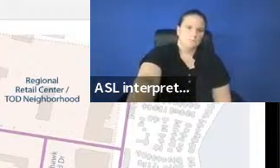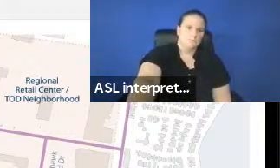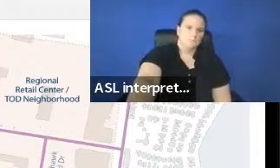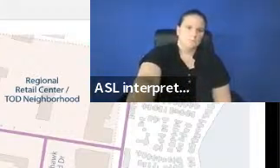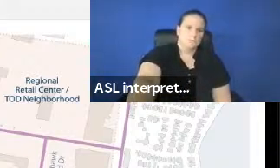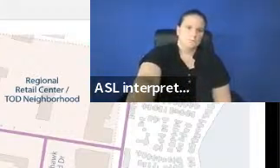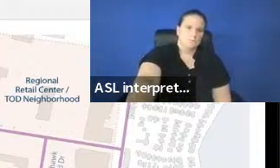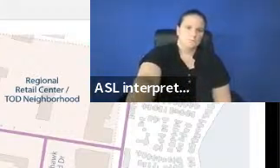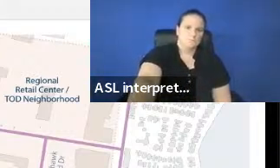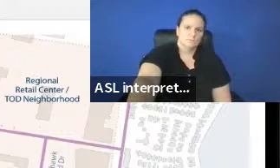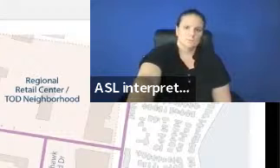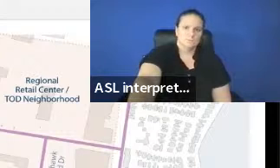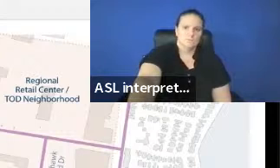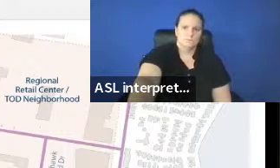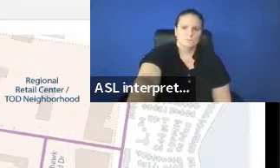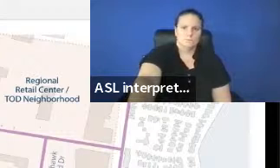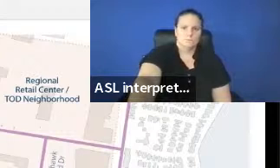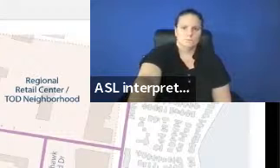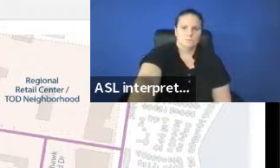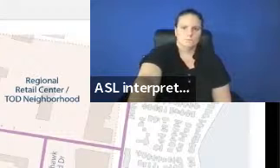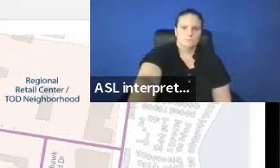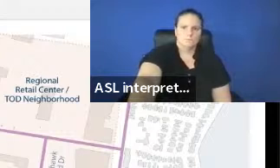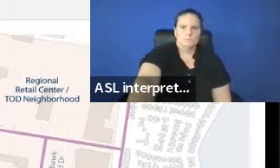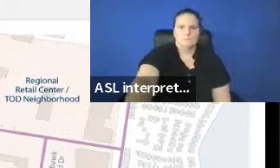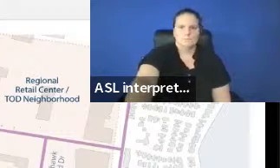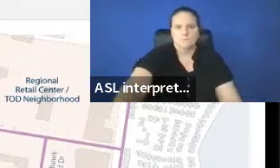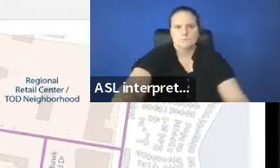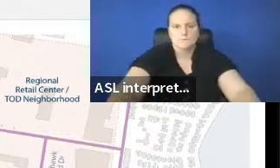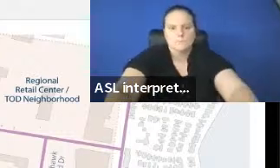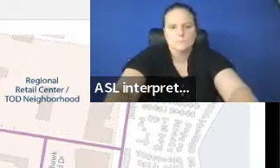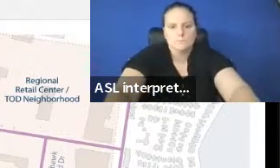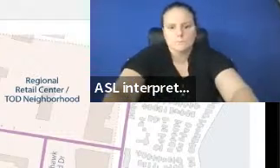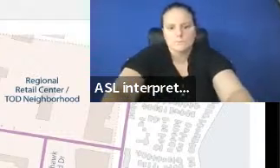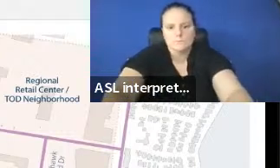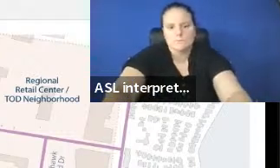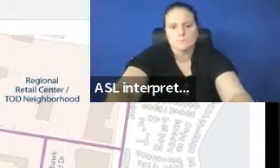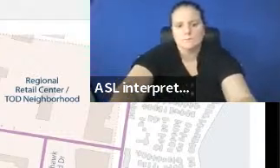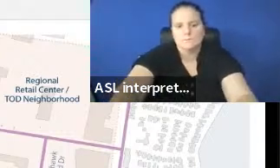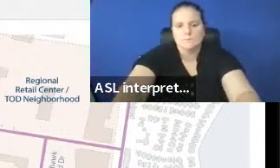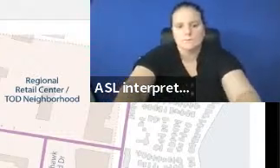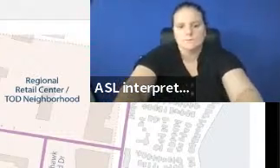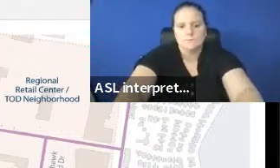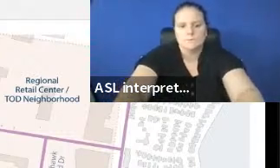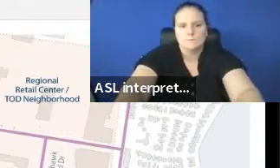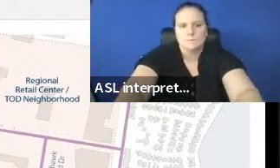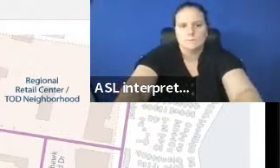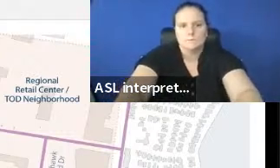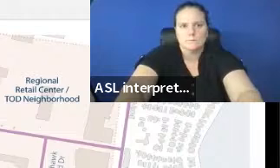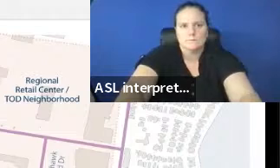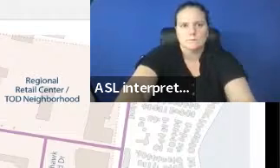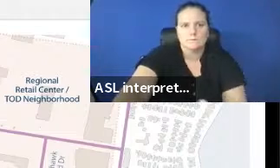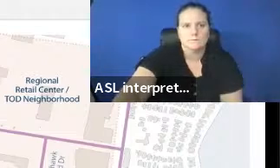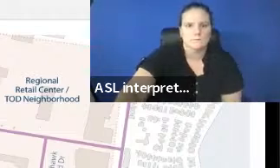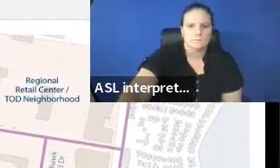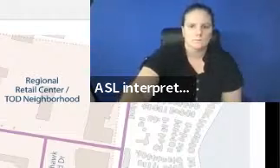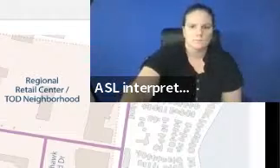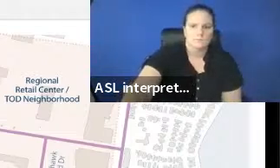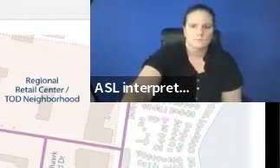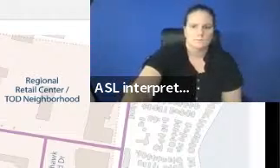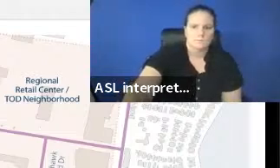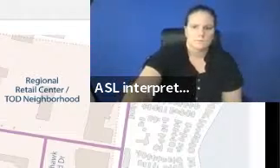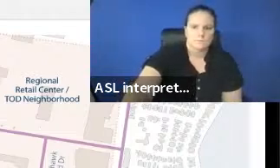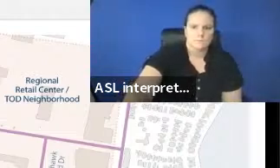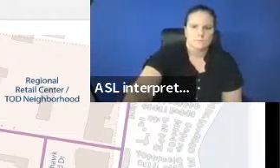one question may help this and may not is, what of the existing condition is going